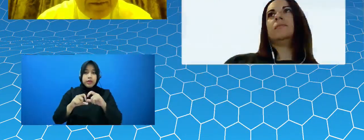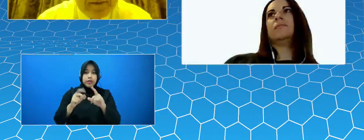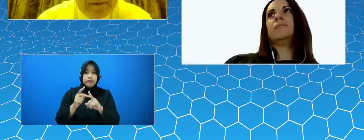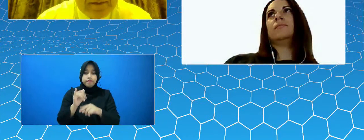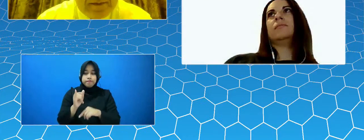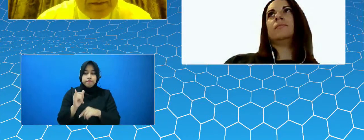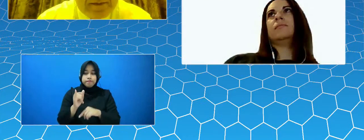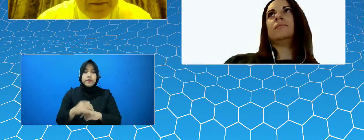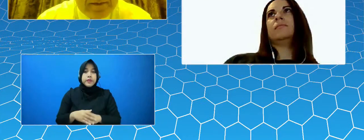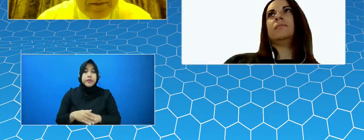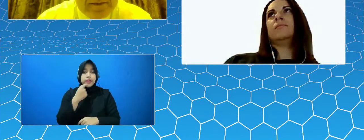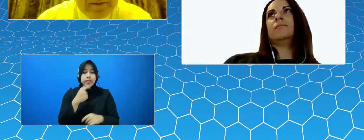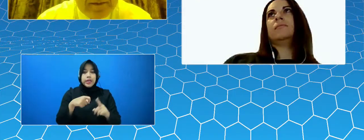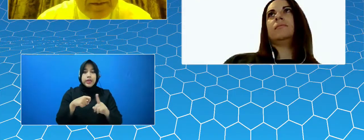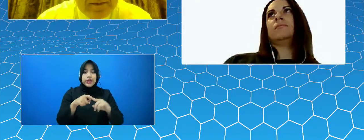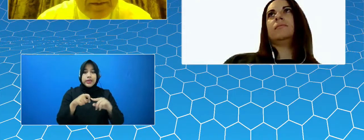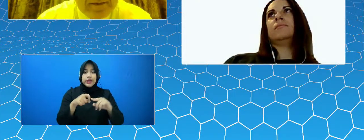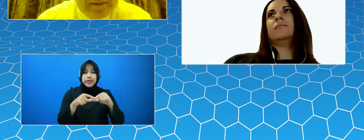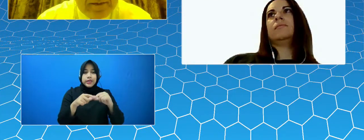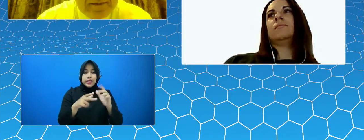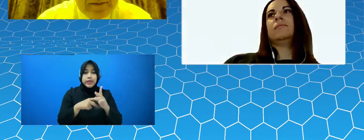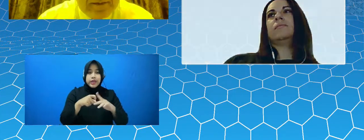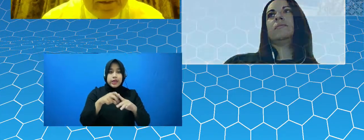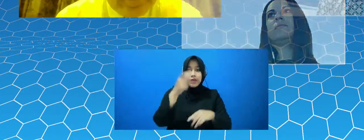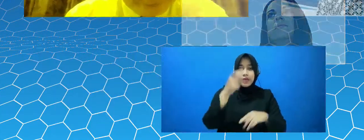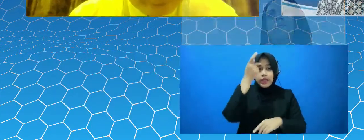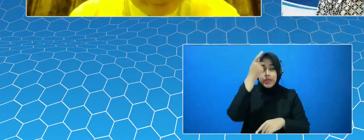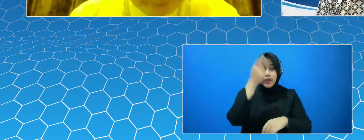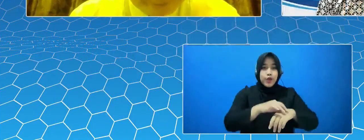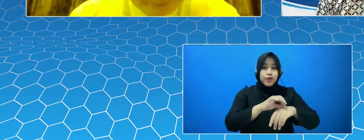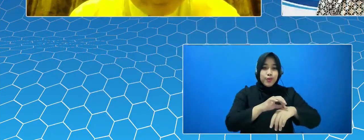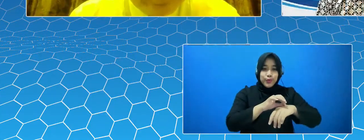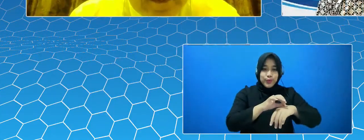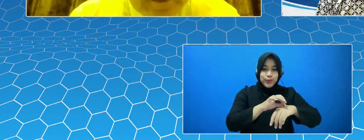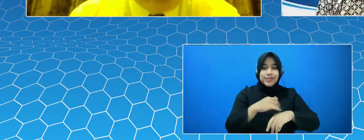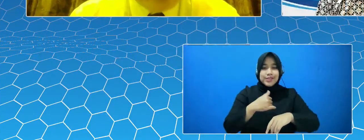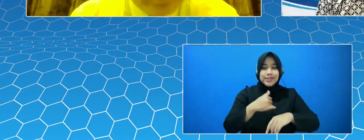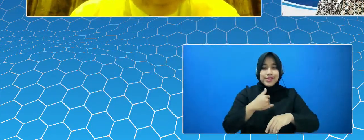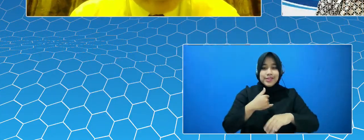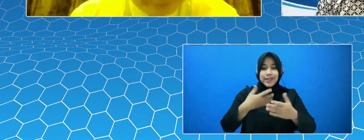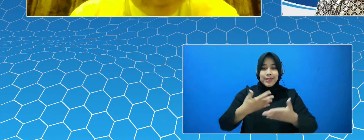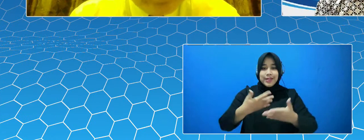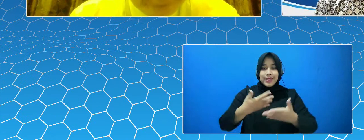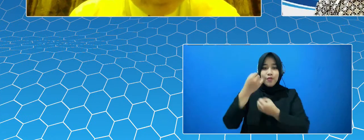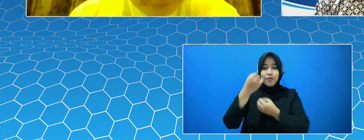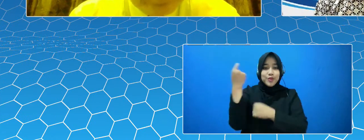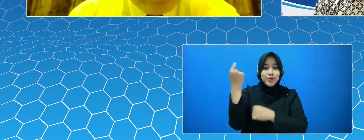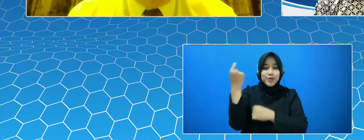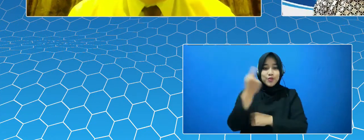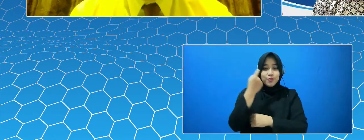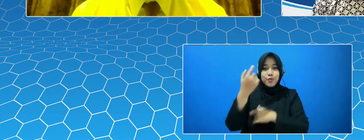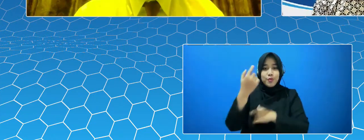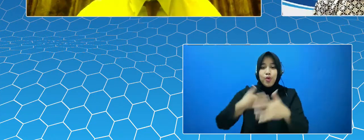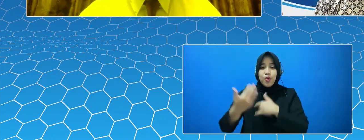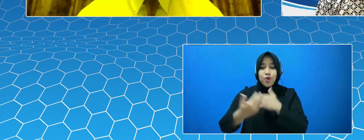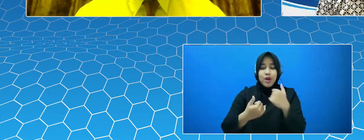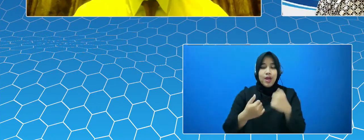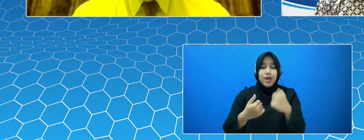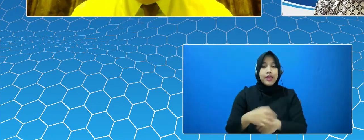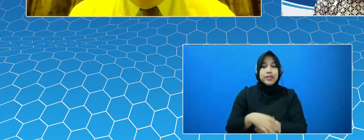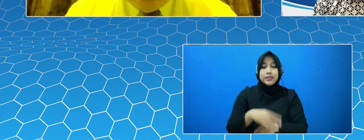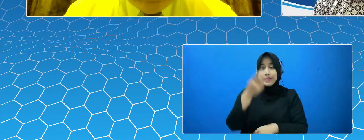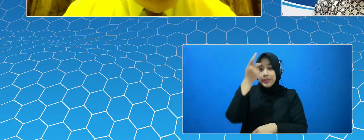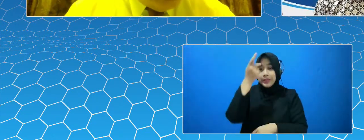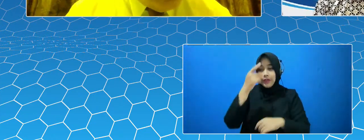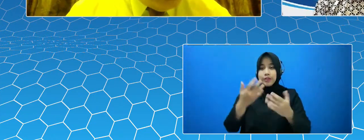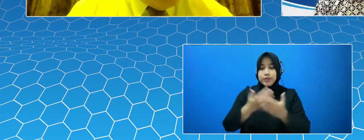I would give an input on general cancer management, especially during the pandemic of COVID. I think